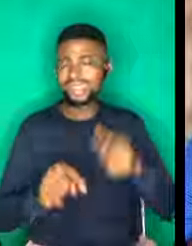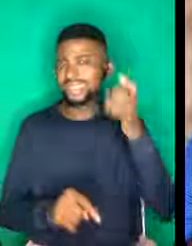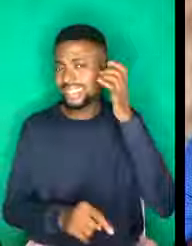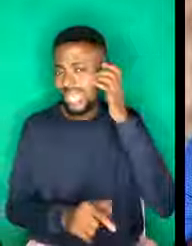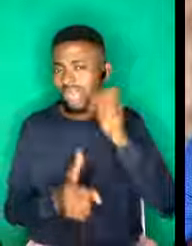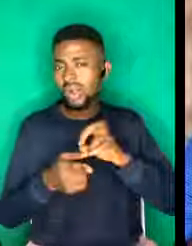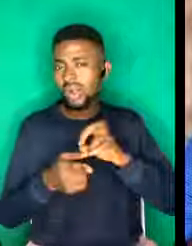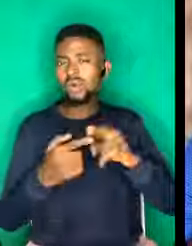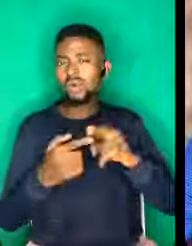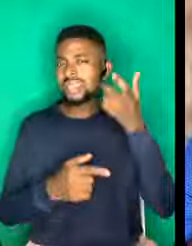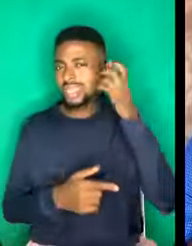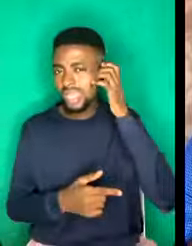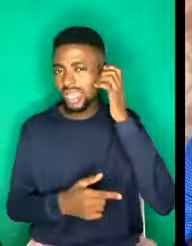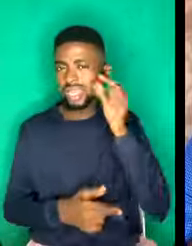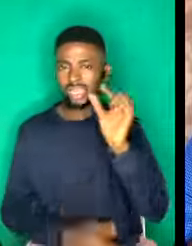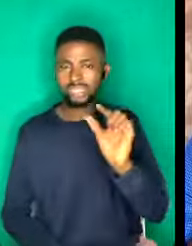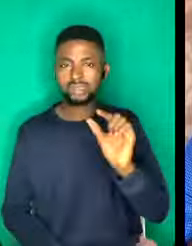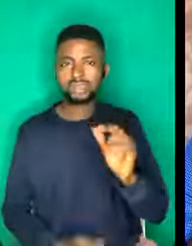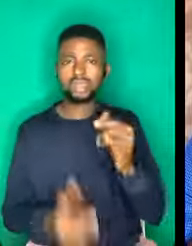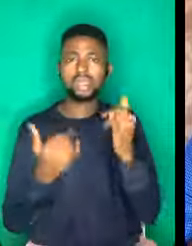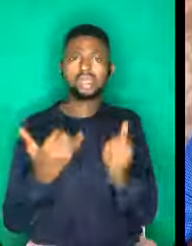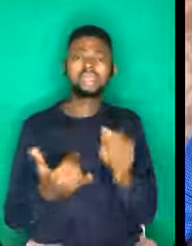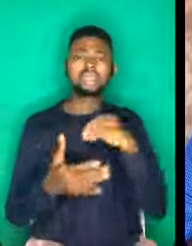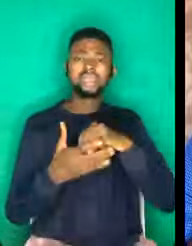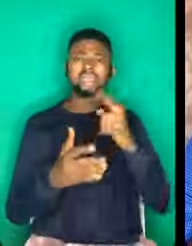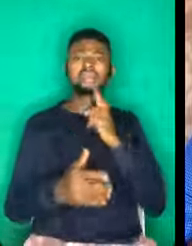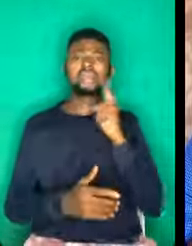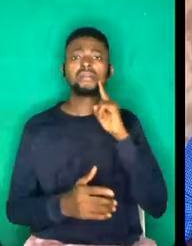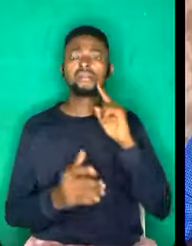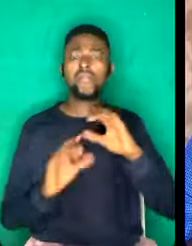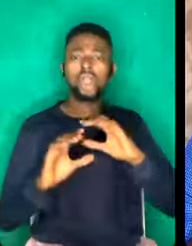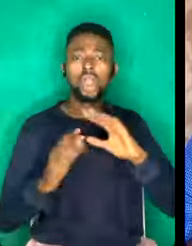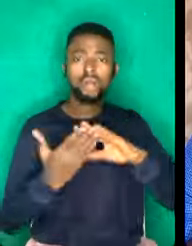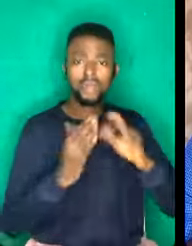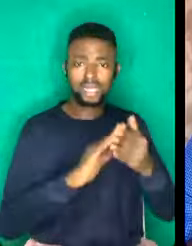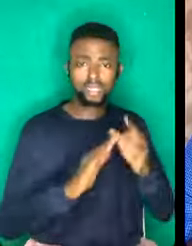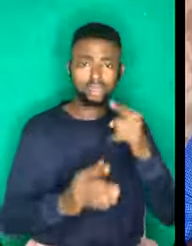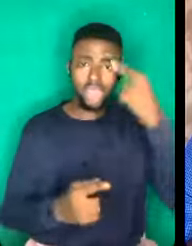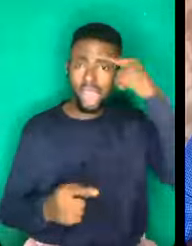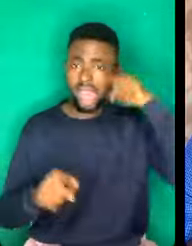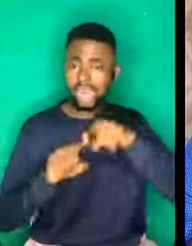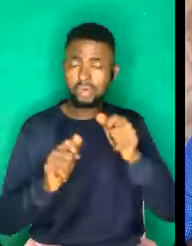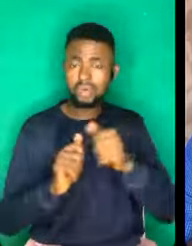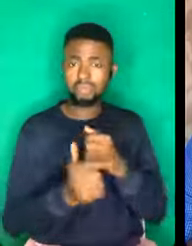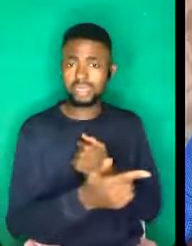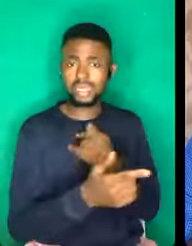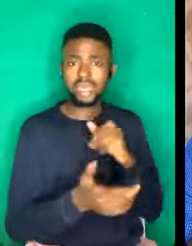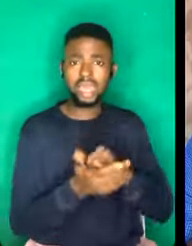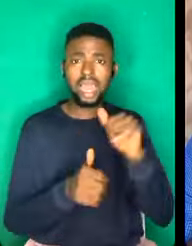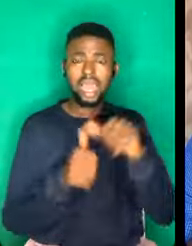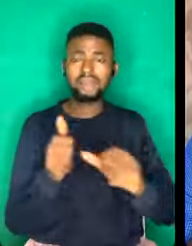in a category of within the deaf community, you would agree with me that everyone has their unique,